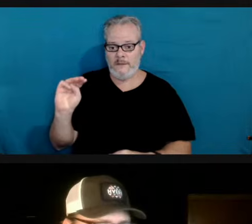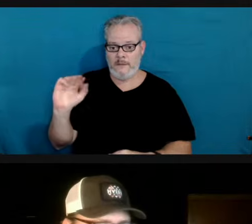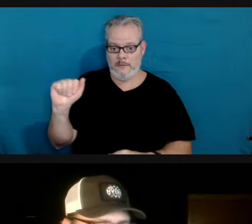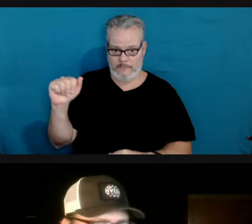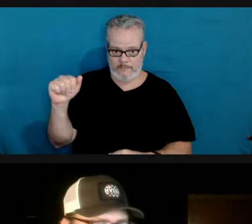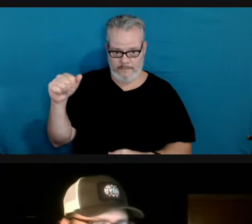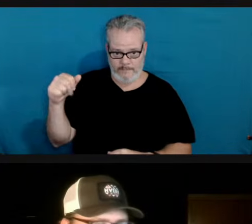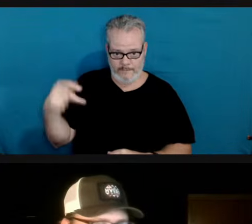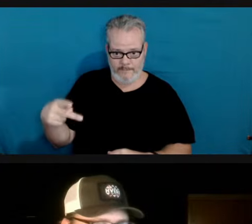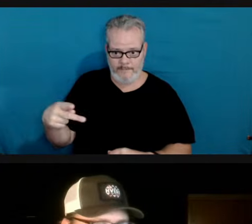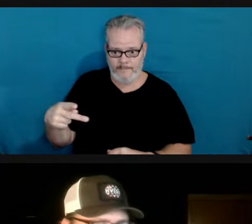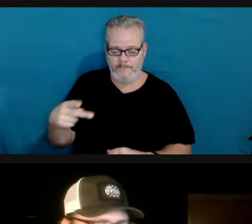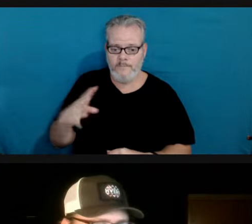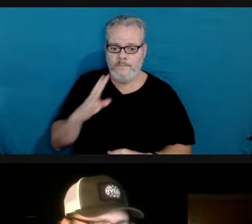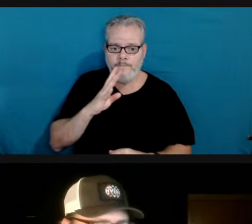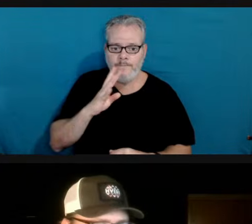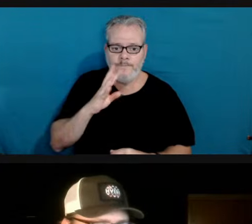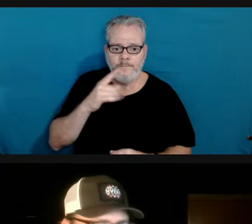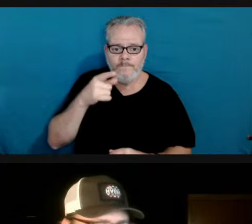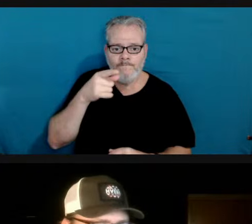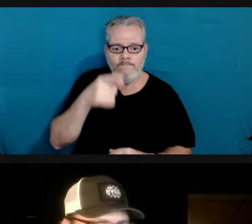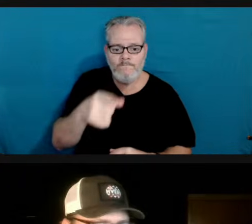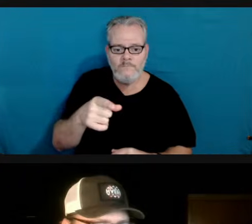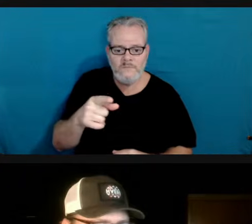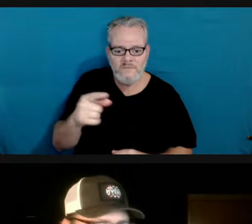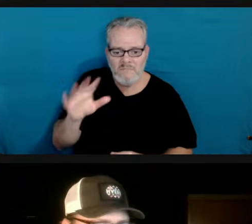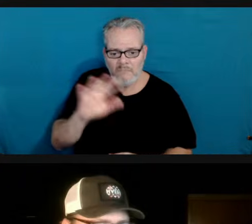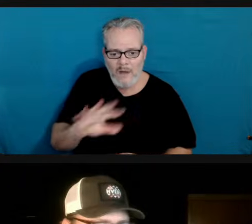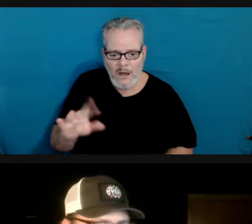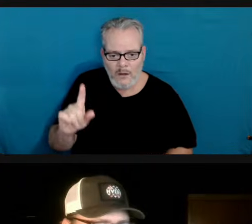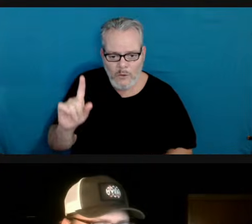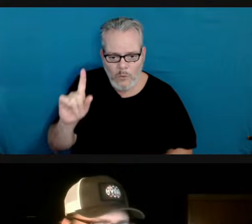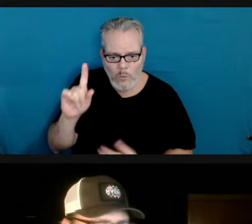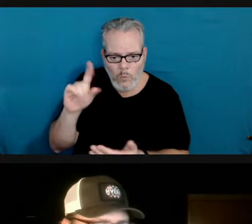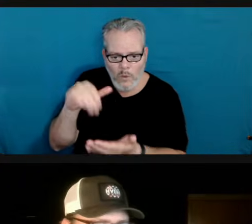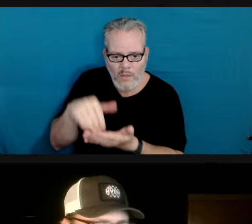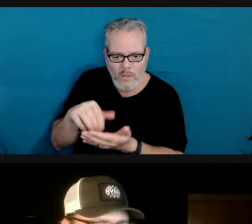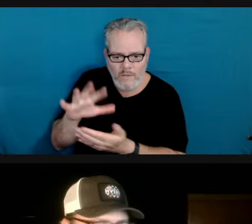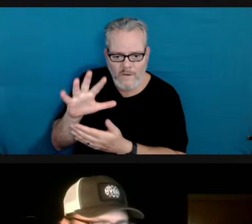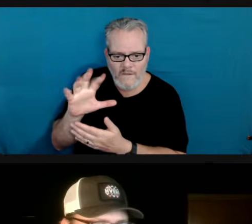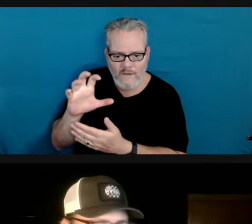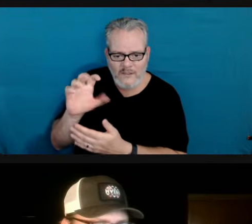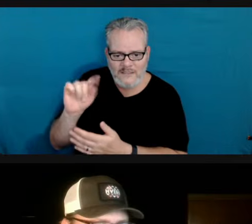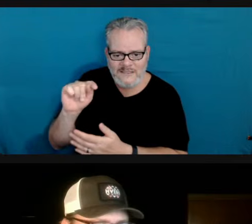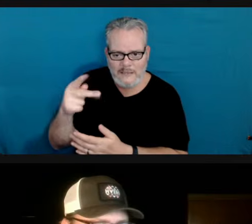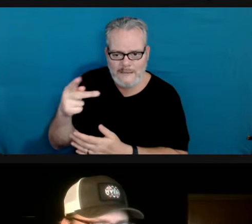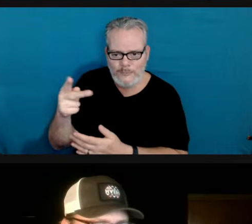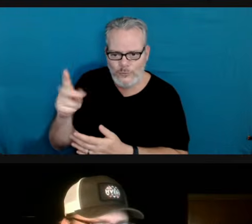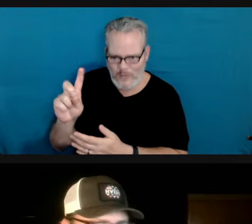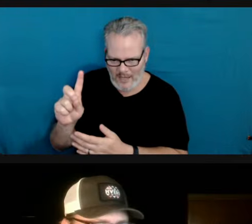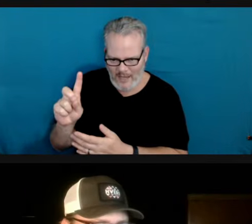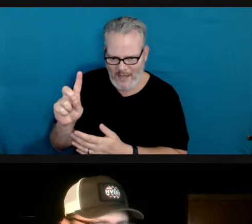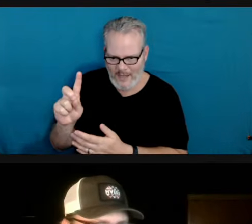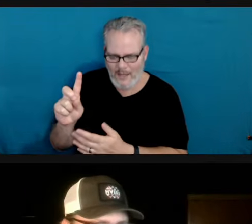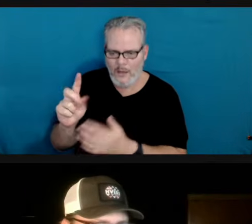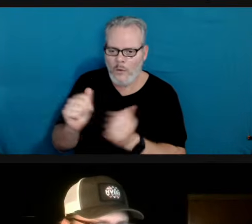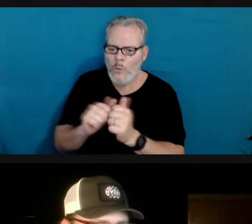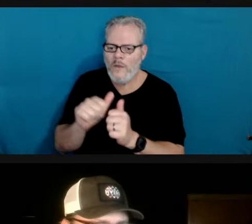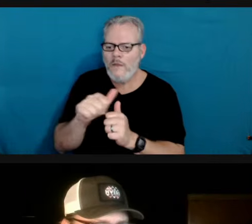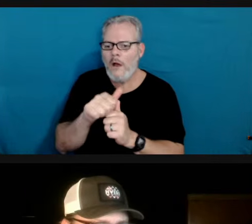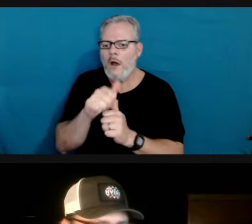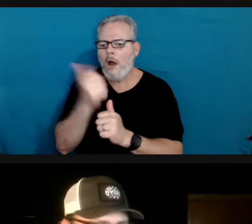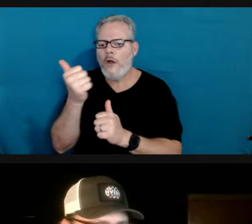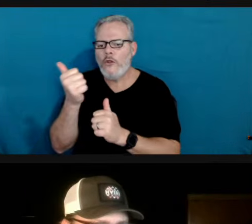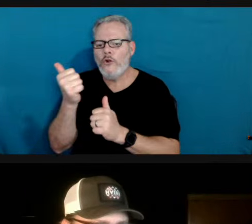emissions of 1,500 tons per day are what we expect our average between our episodes here. And with current weather conditions, that gives